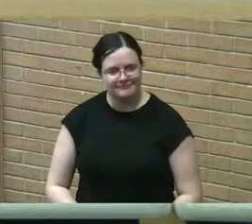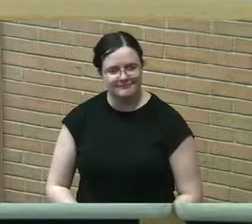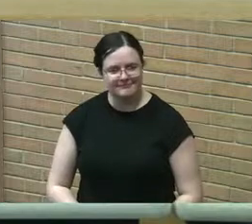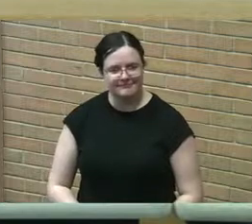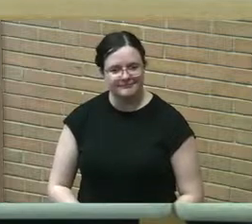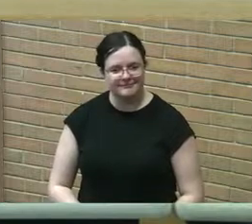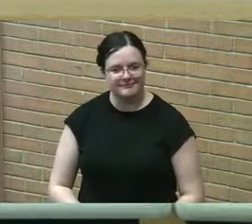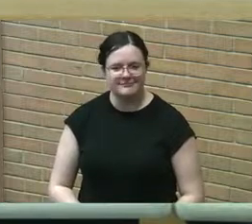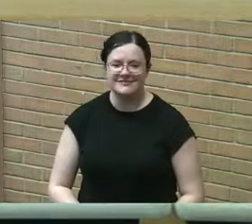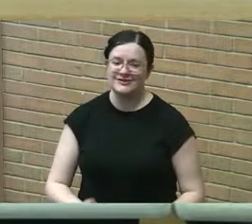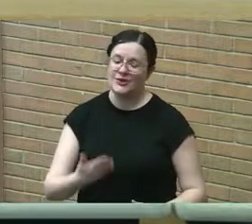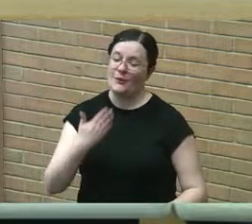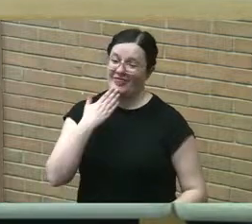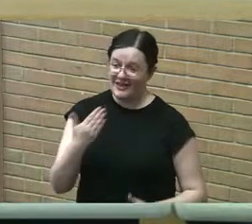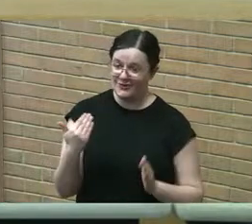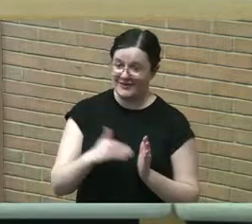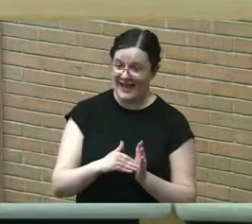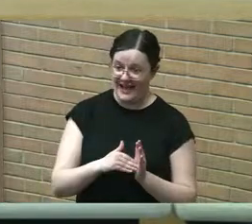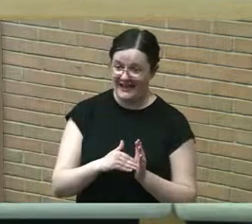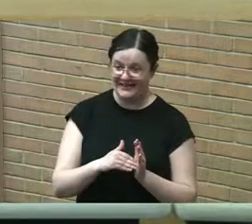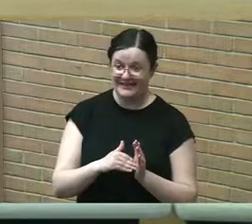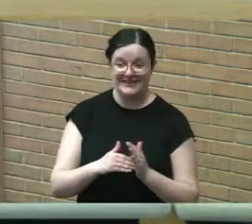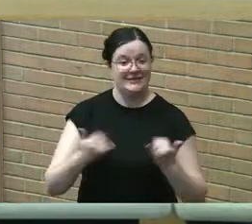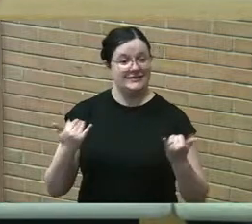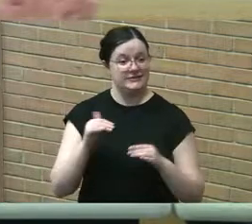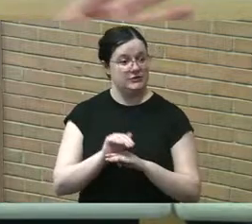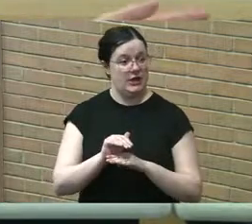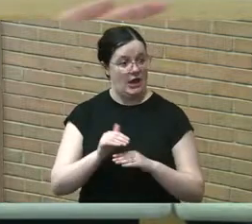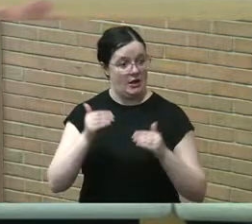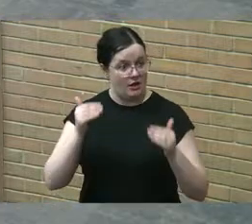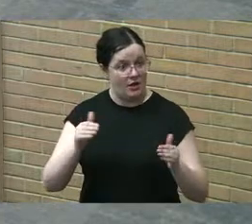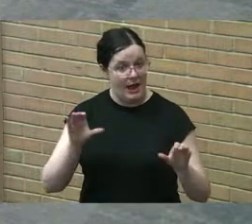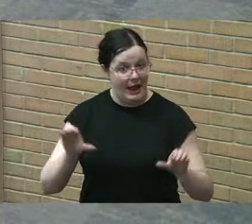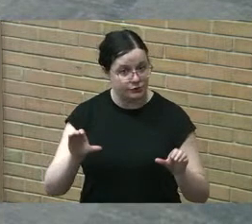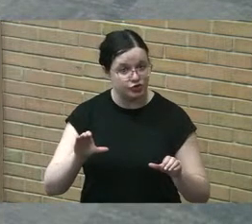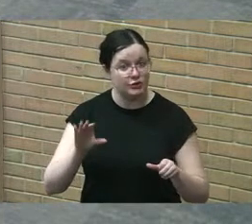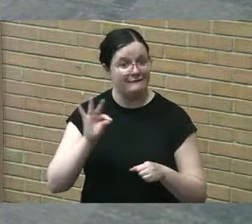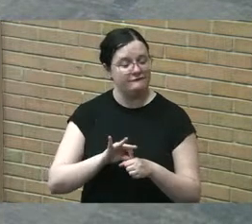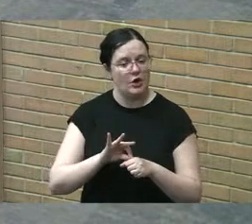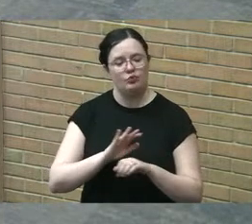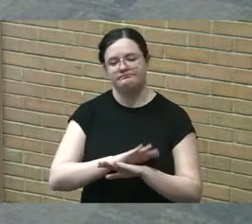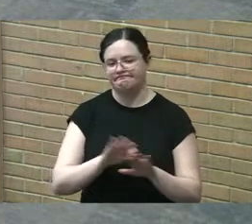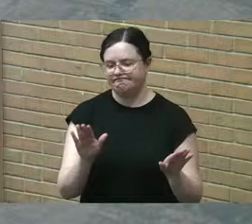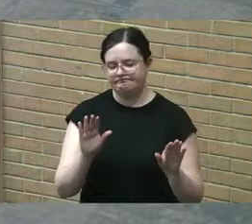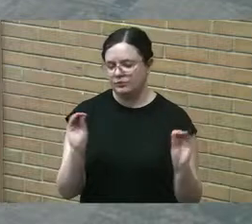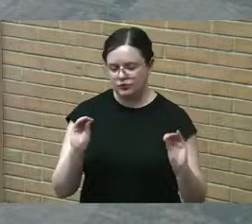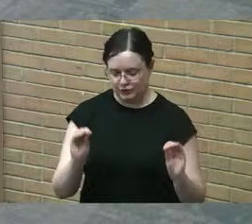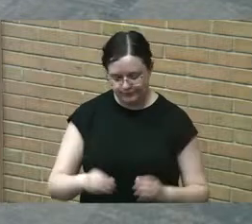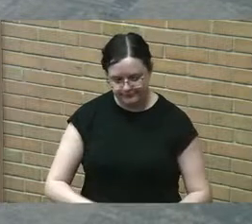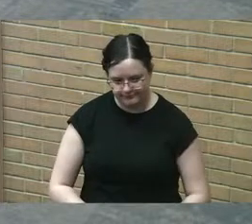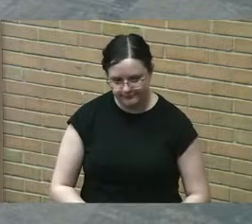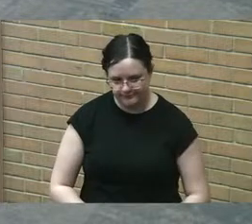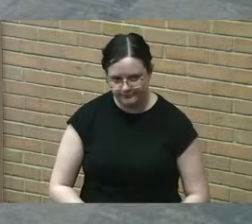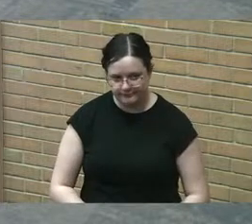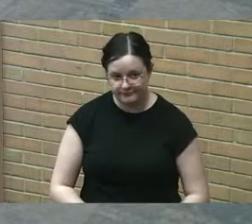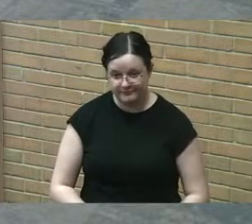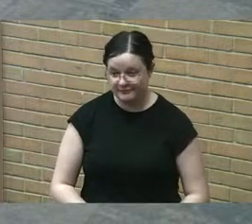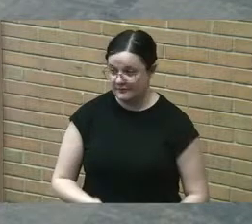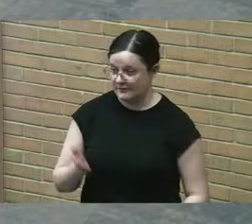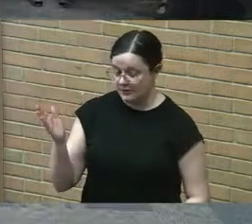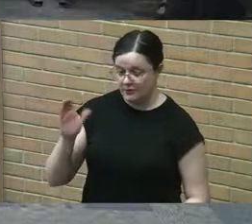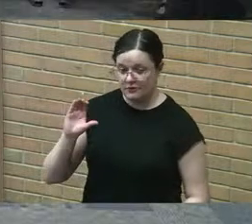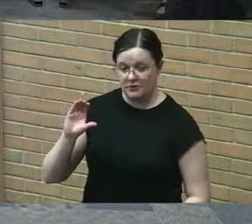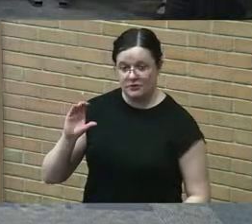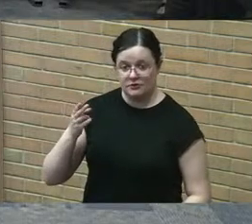Thank you again. We are not taking any action tonight. And Chris, if you want to move, I'll just